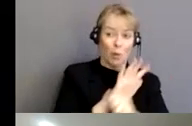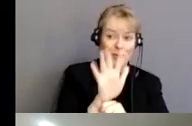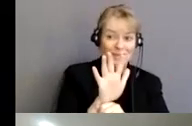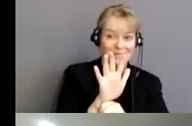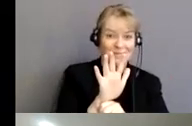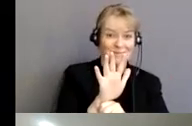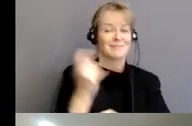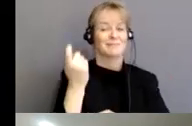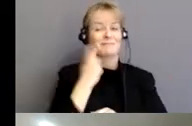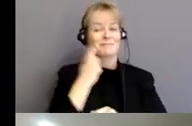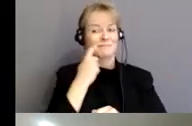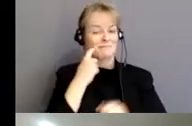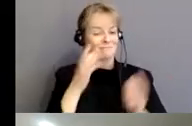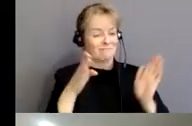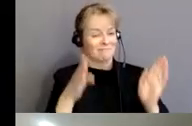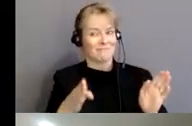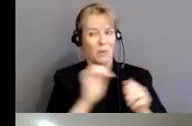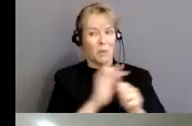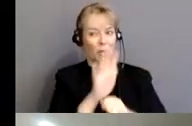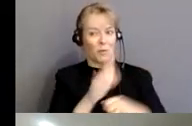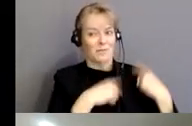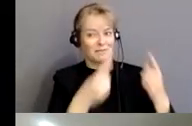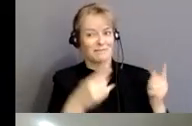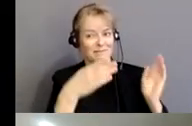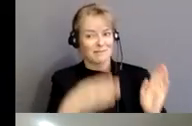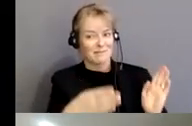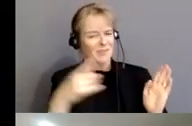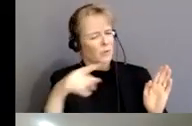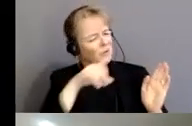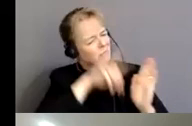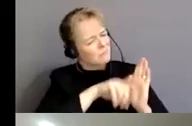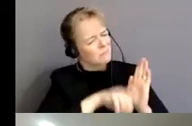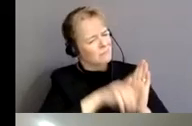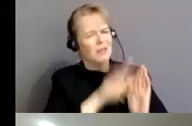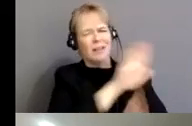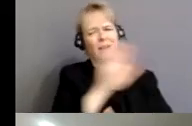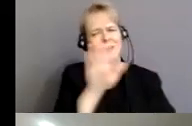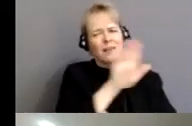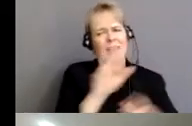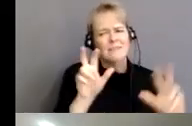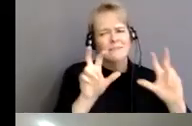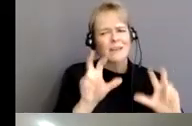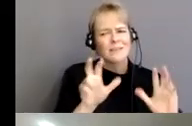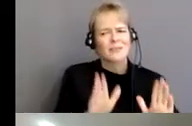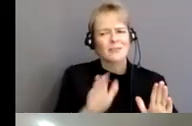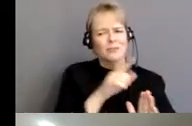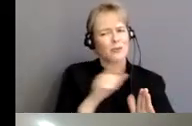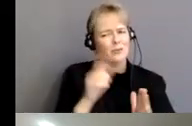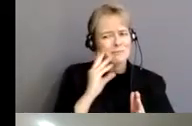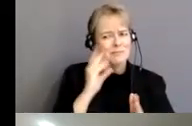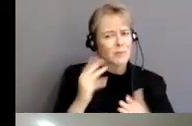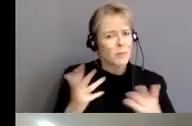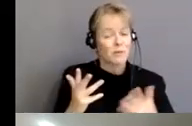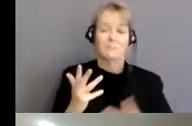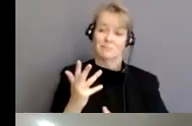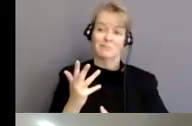research during this particular period because we wanted to see, what are investors experiencing right now? And 47% of